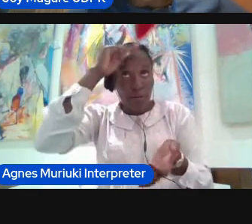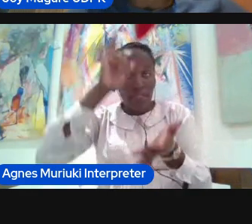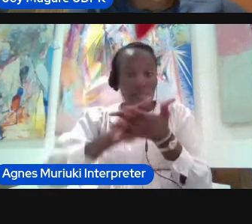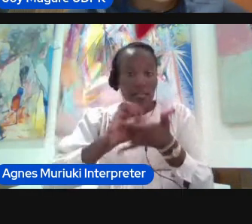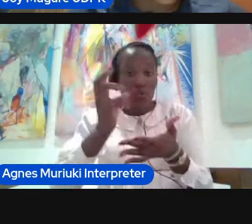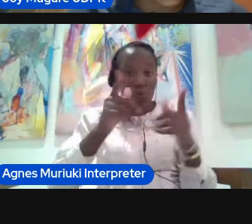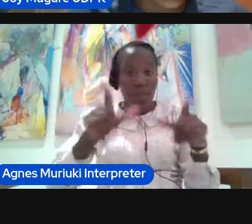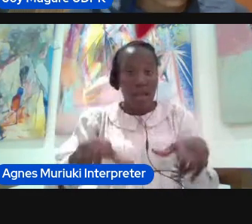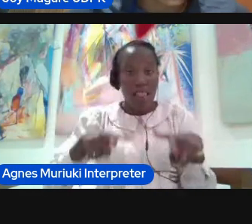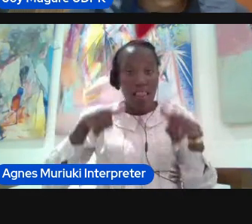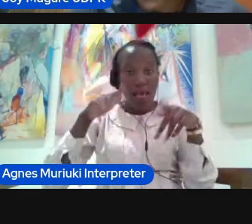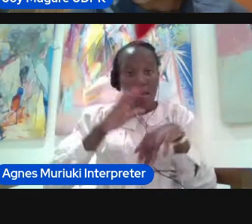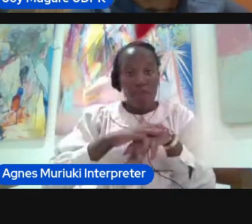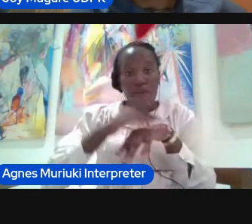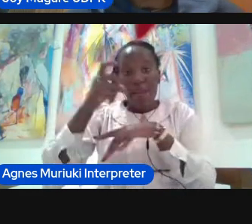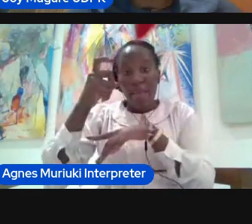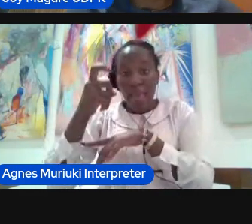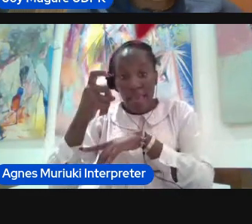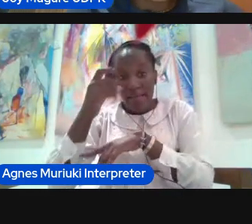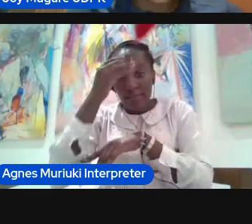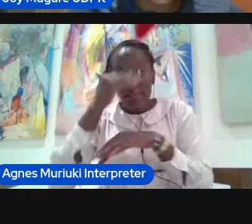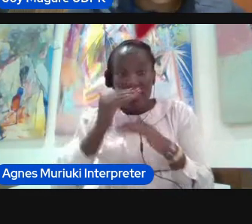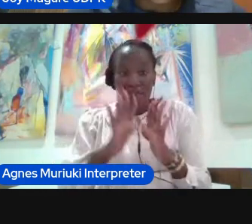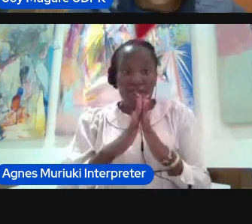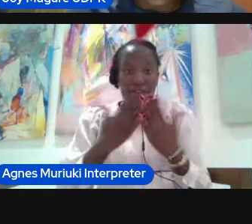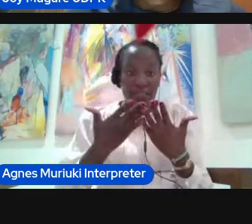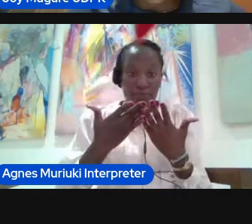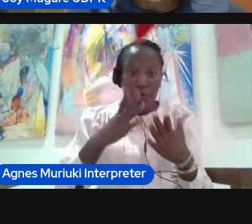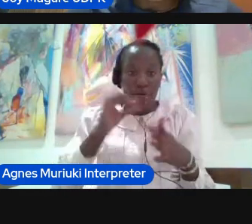on X, on Facebook, and on LinkedIn.